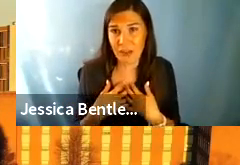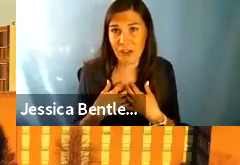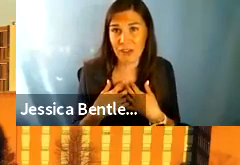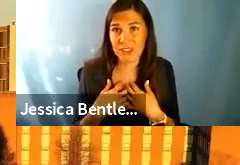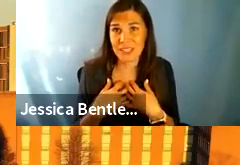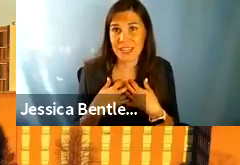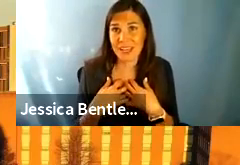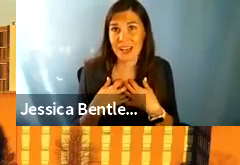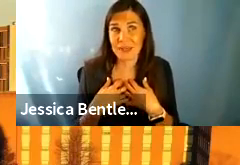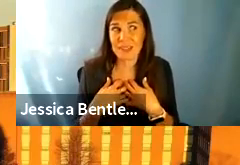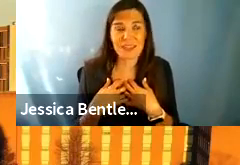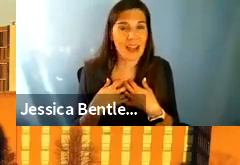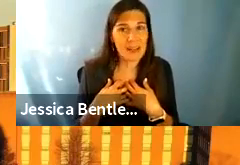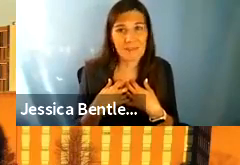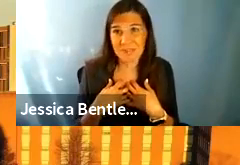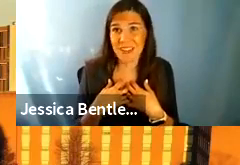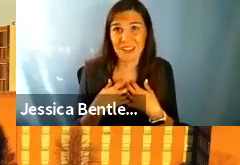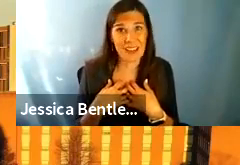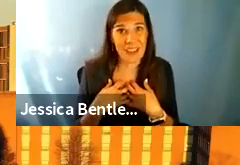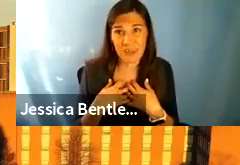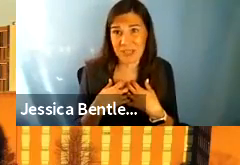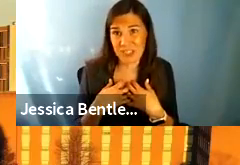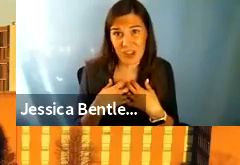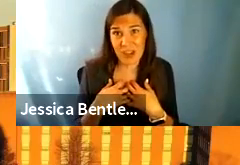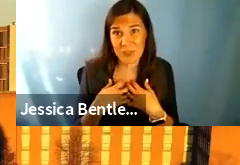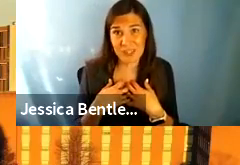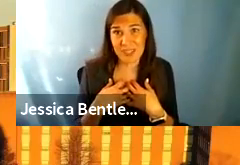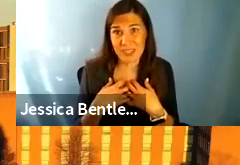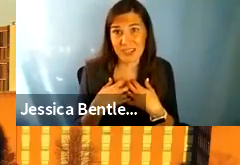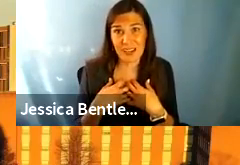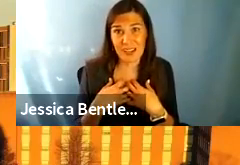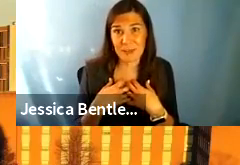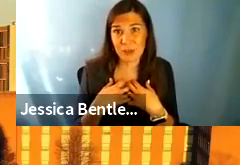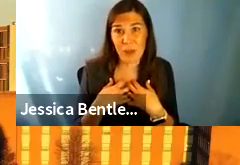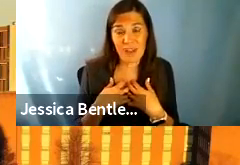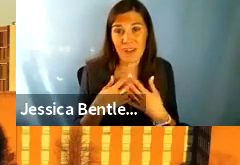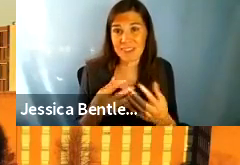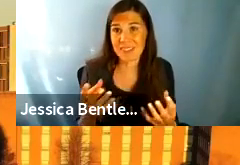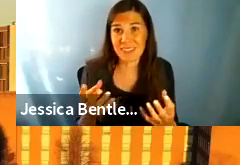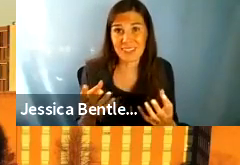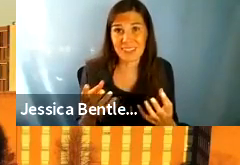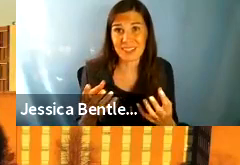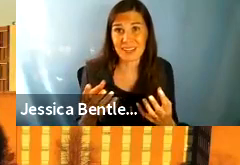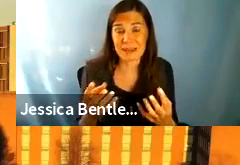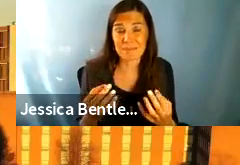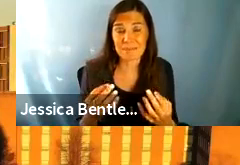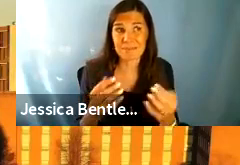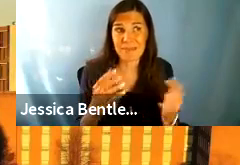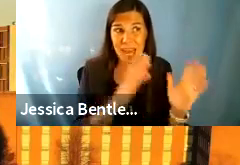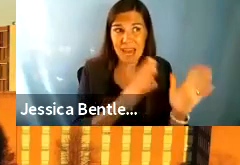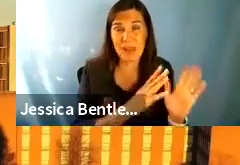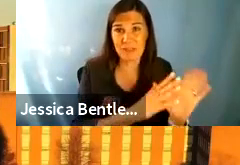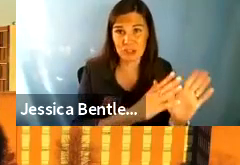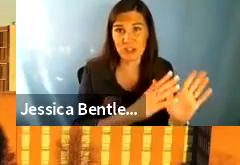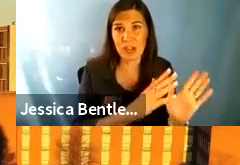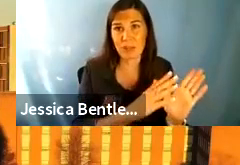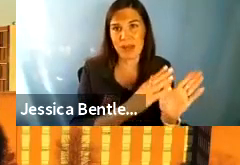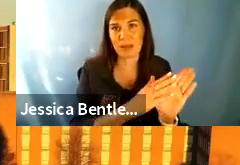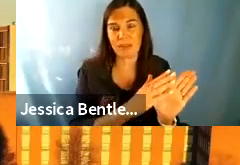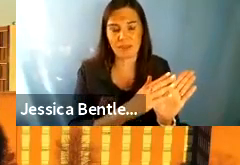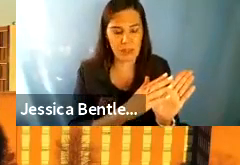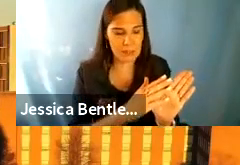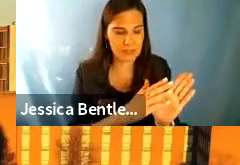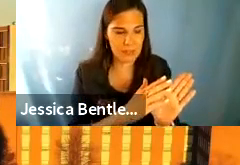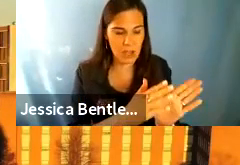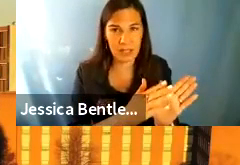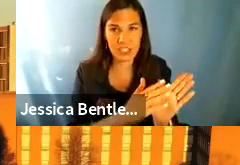being involved got me a lot of my jobs. So I volunteered, I had my first job out